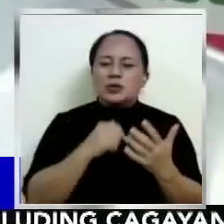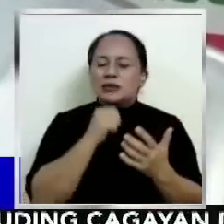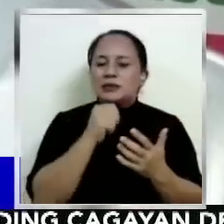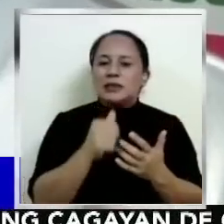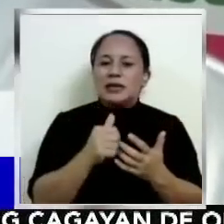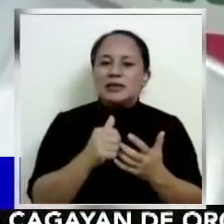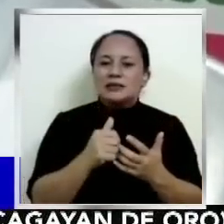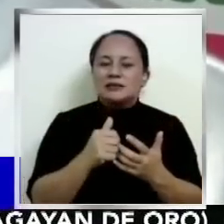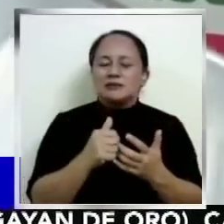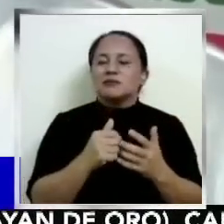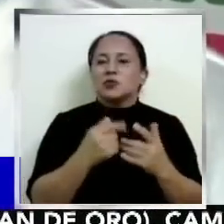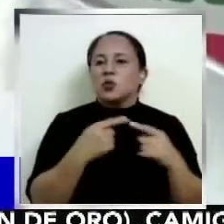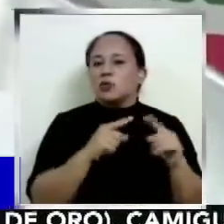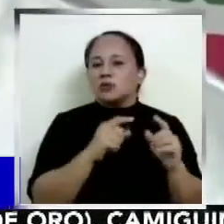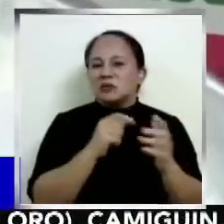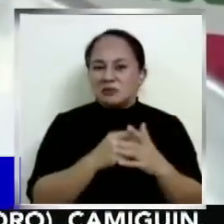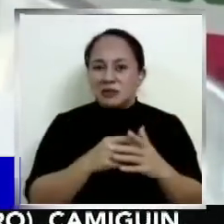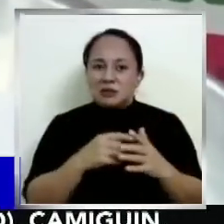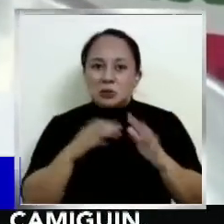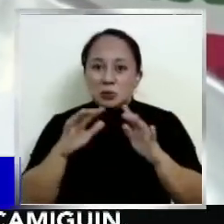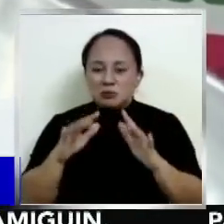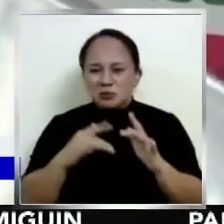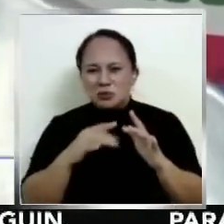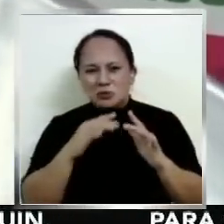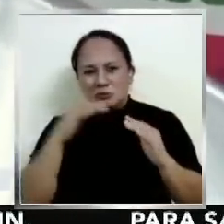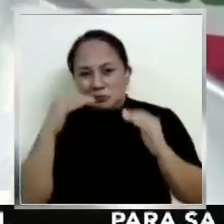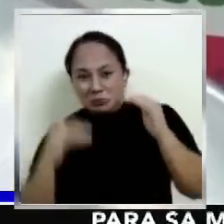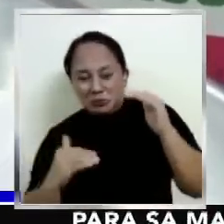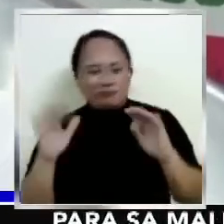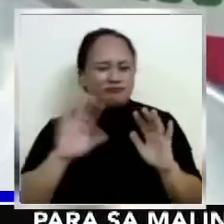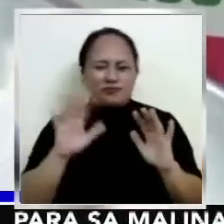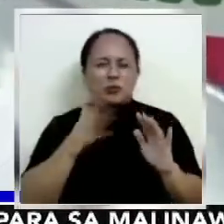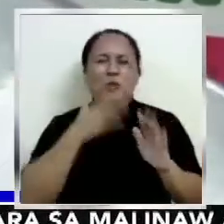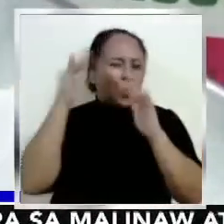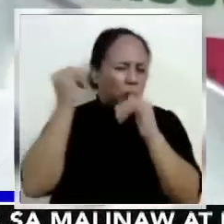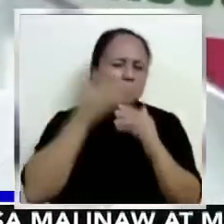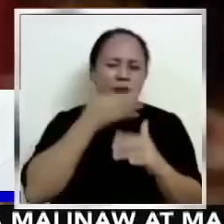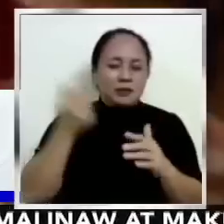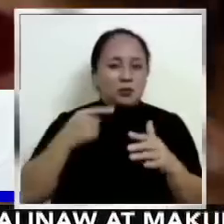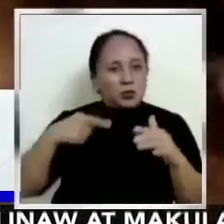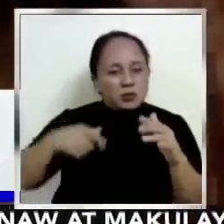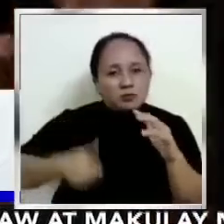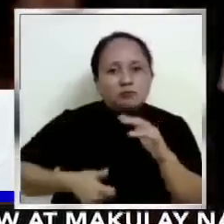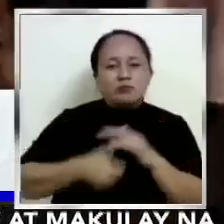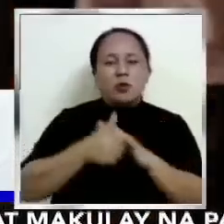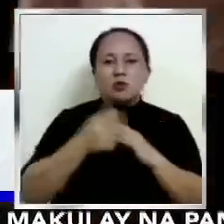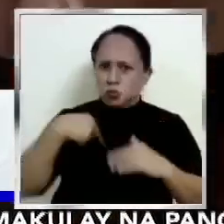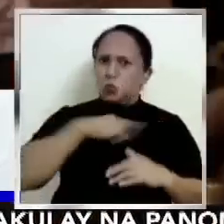as the underdog and just hoping for the best. Like, when we show up now, we're there to win.